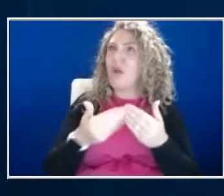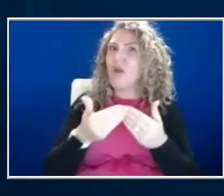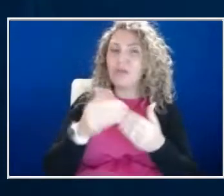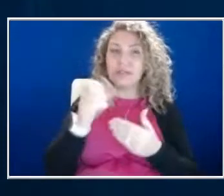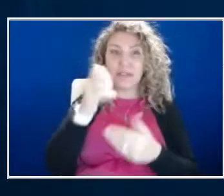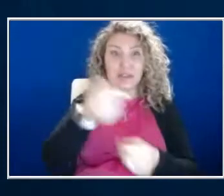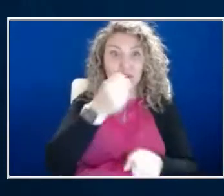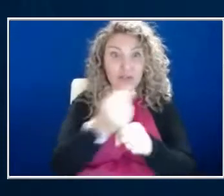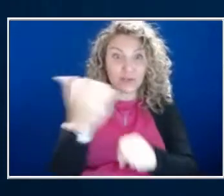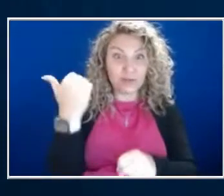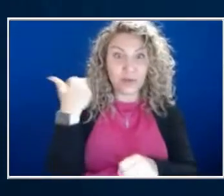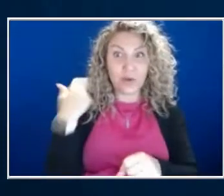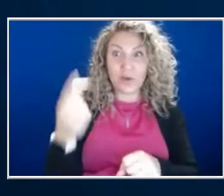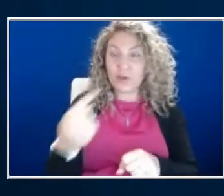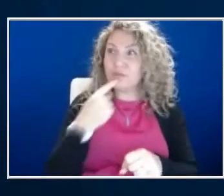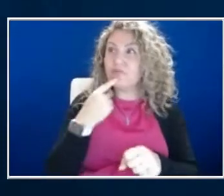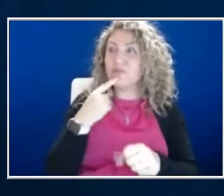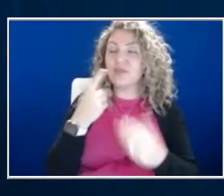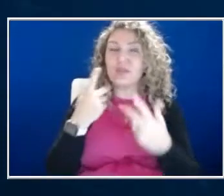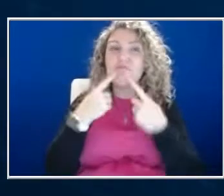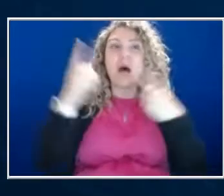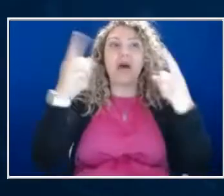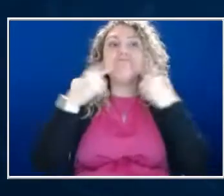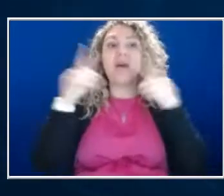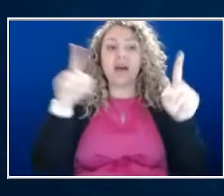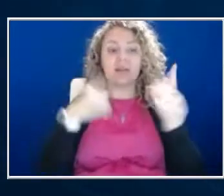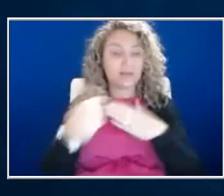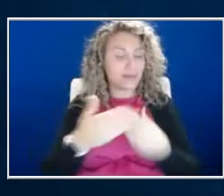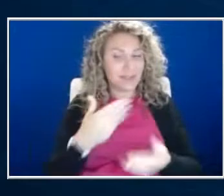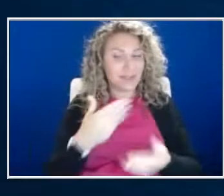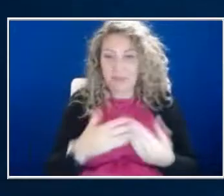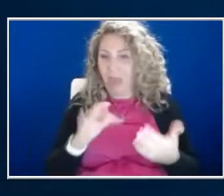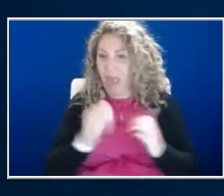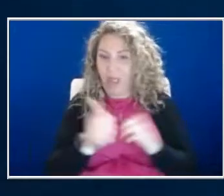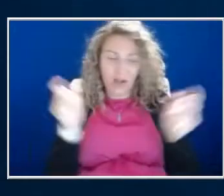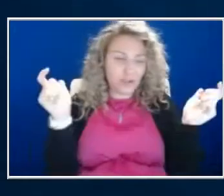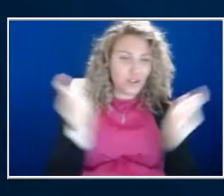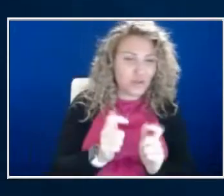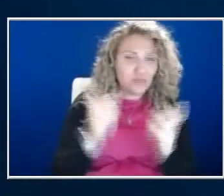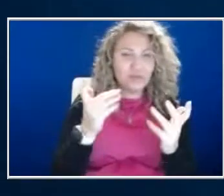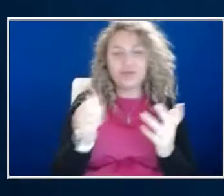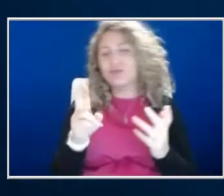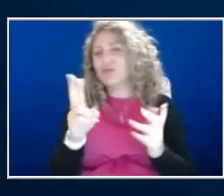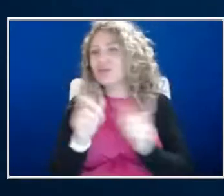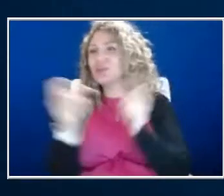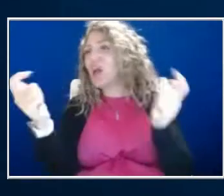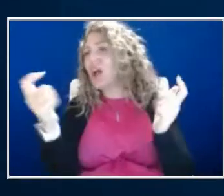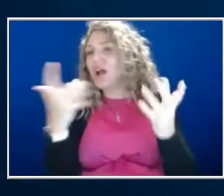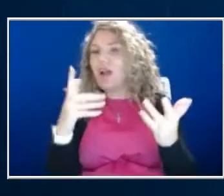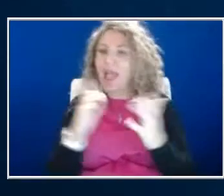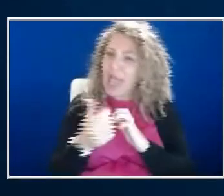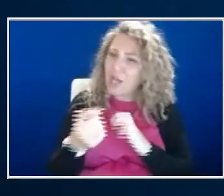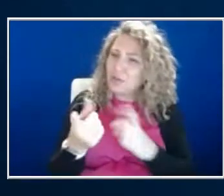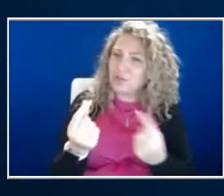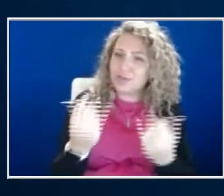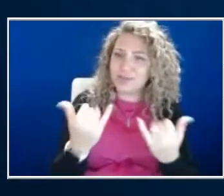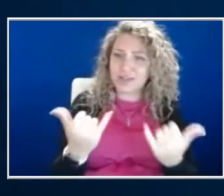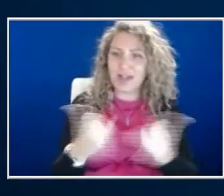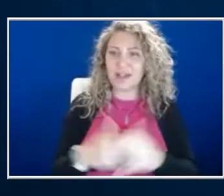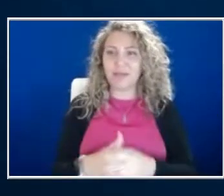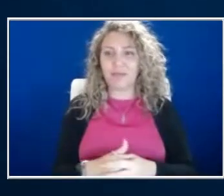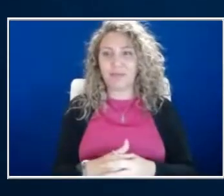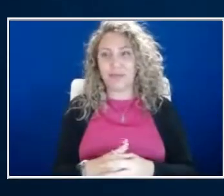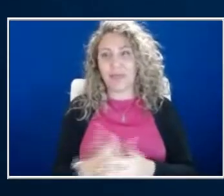milestones, no matter how big or small, they mean everything. How are you doing today? I